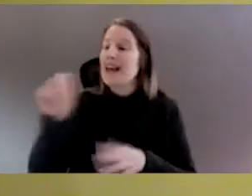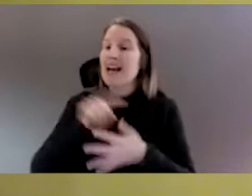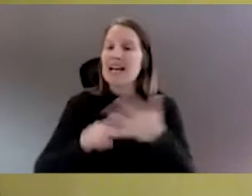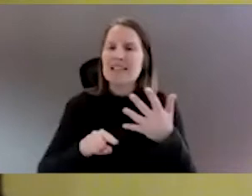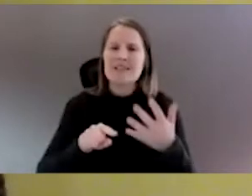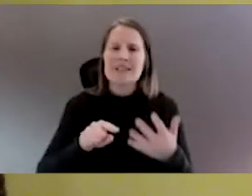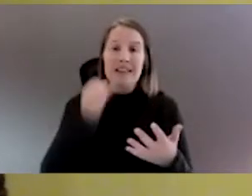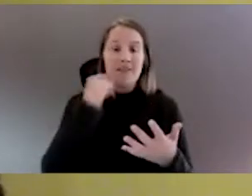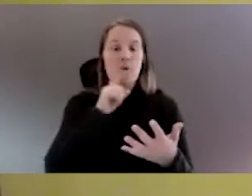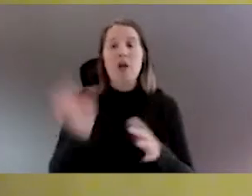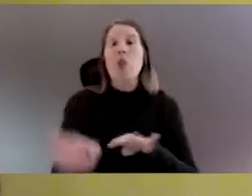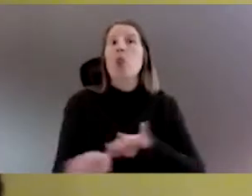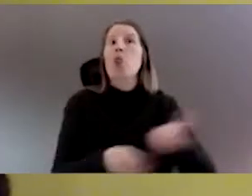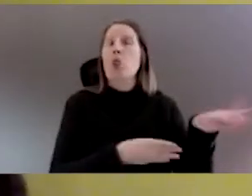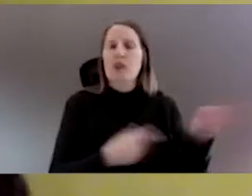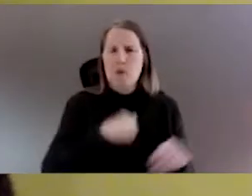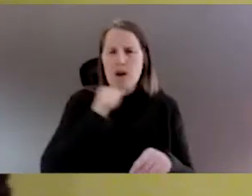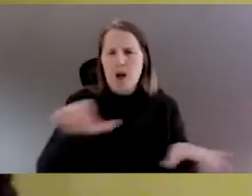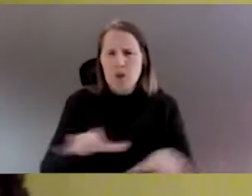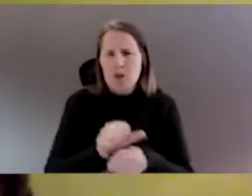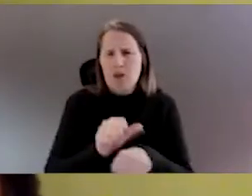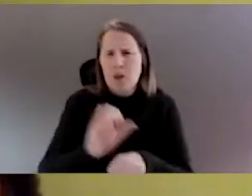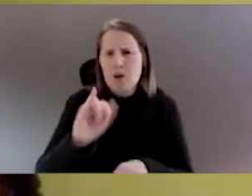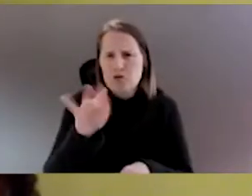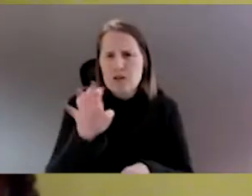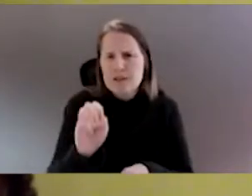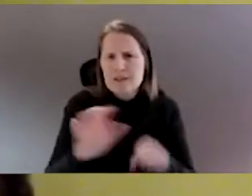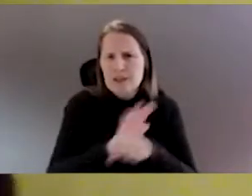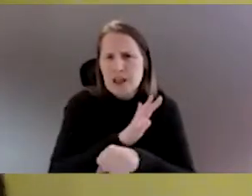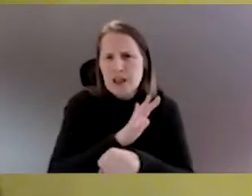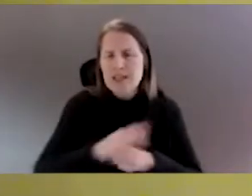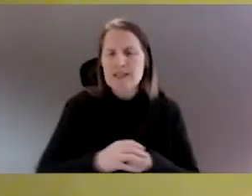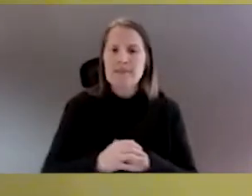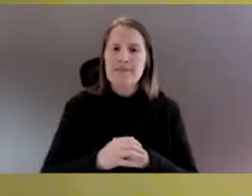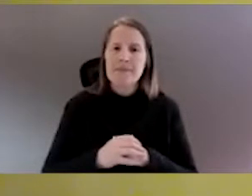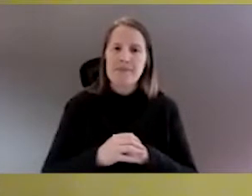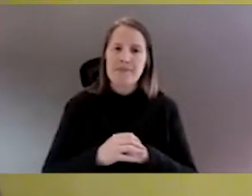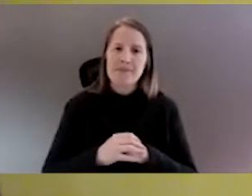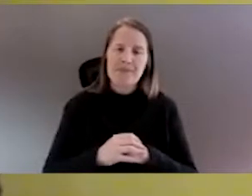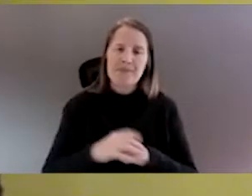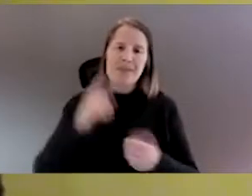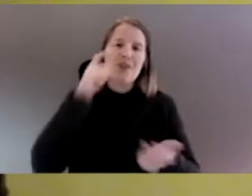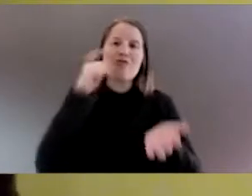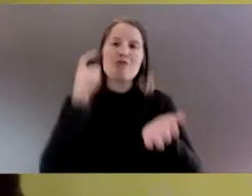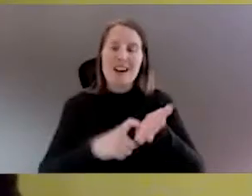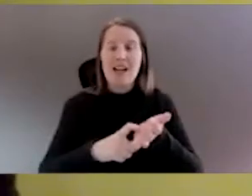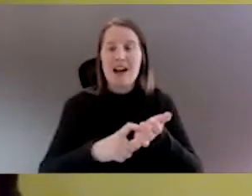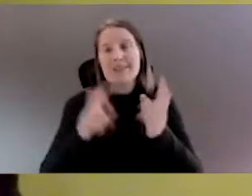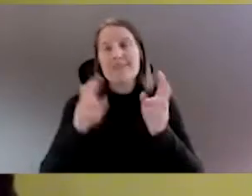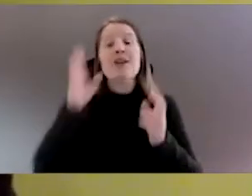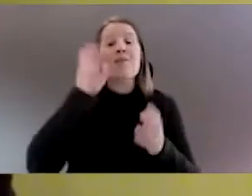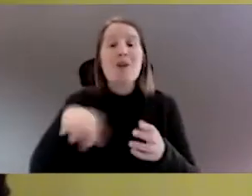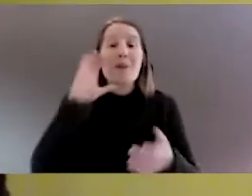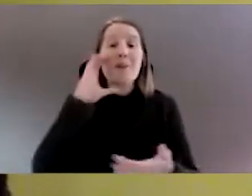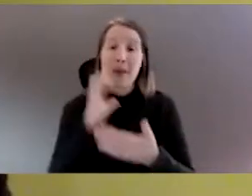should. It's recognizing that I always use this cliche, but the image of people